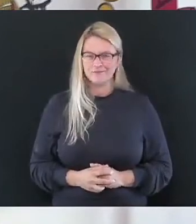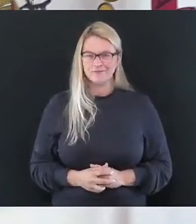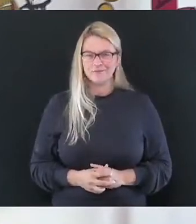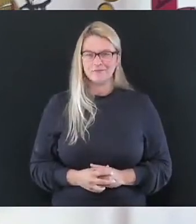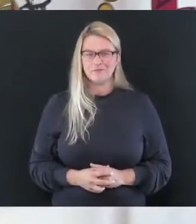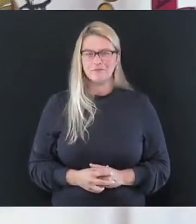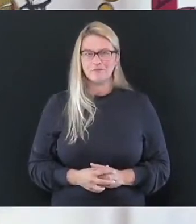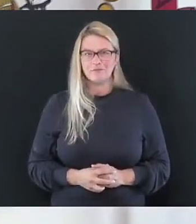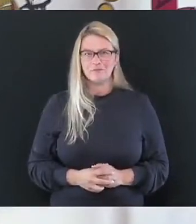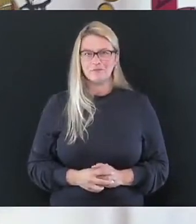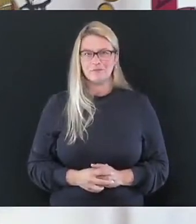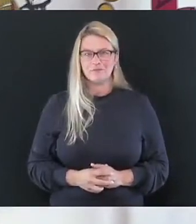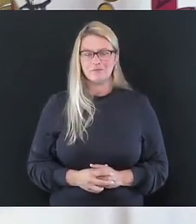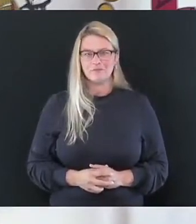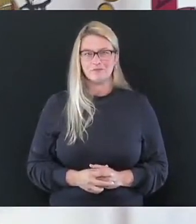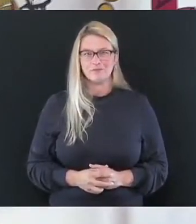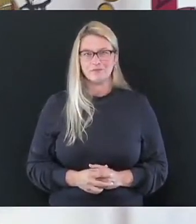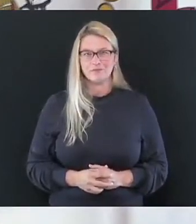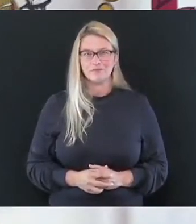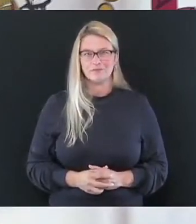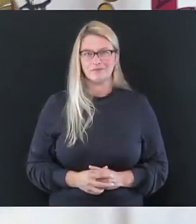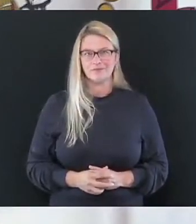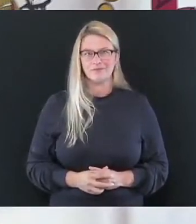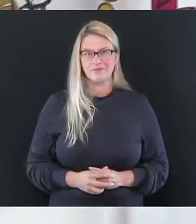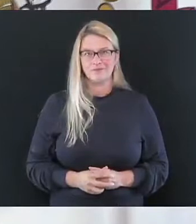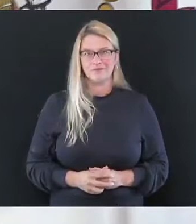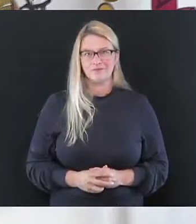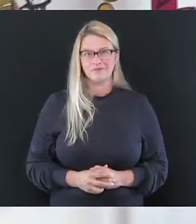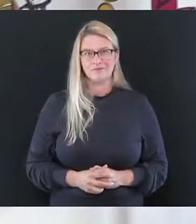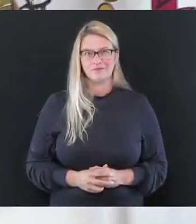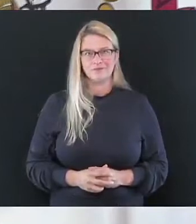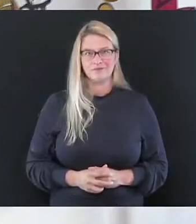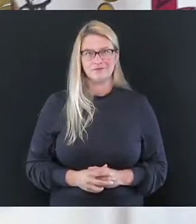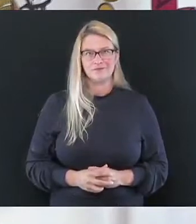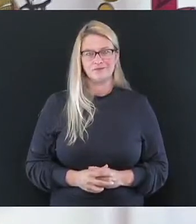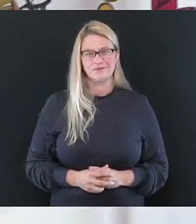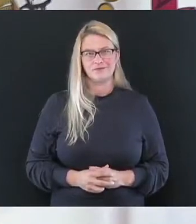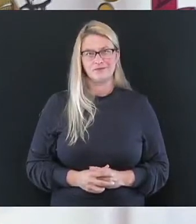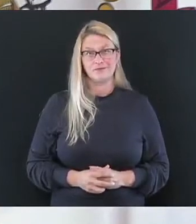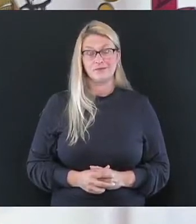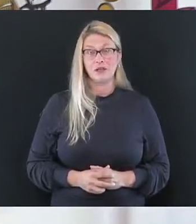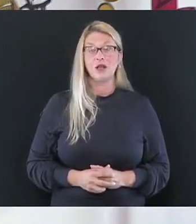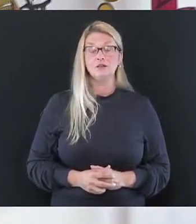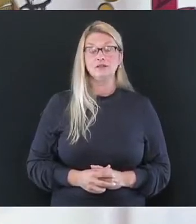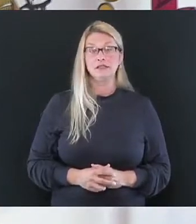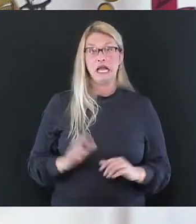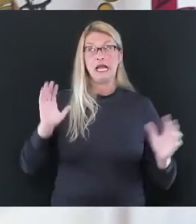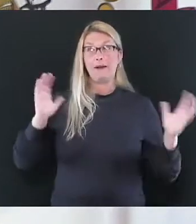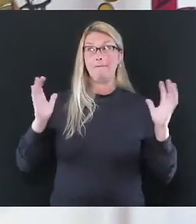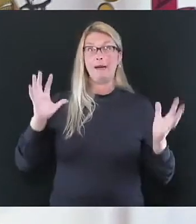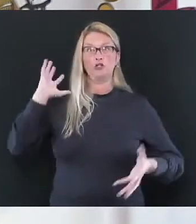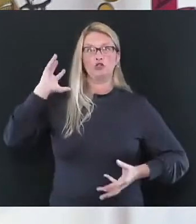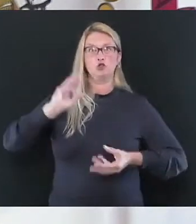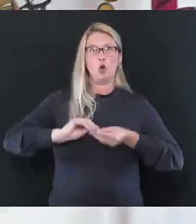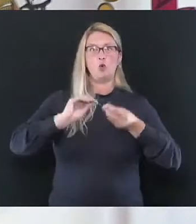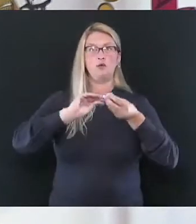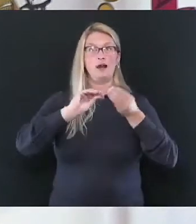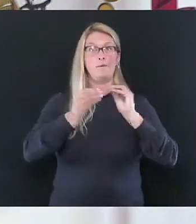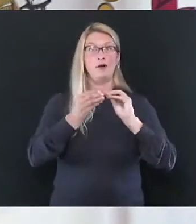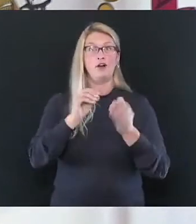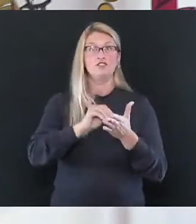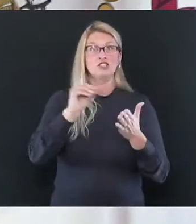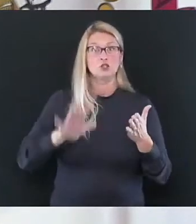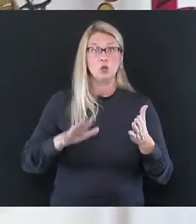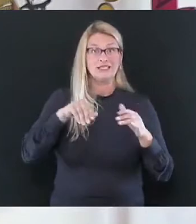On top of that, if you look at the total number of students that are there,